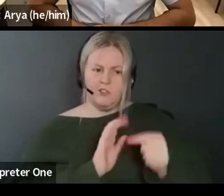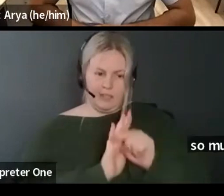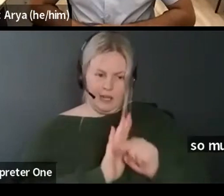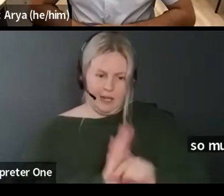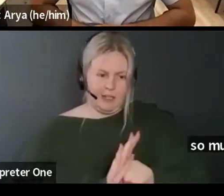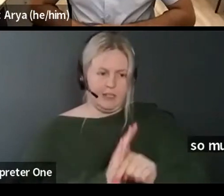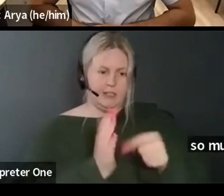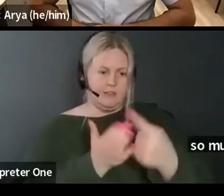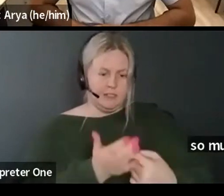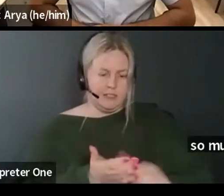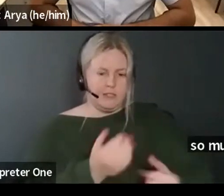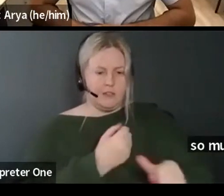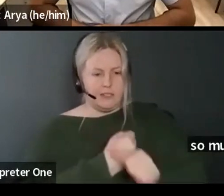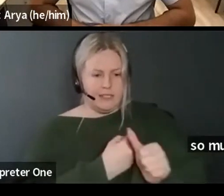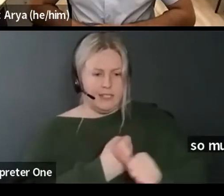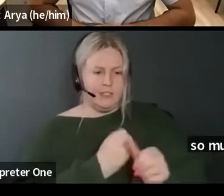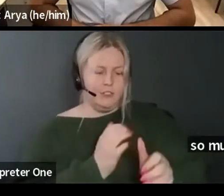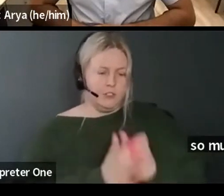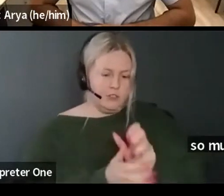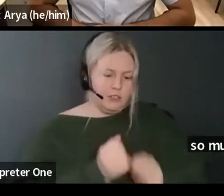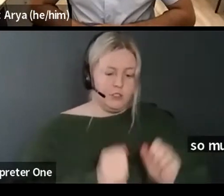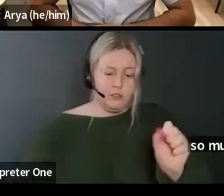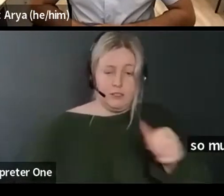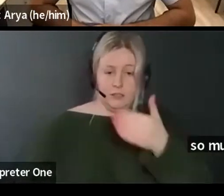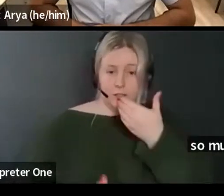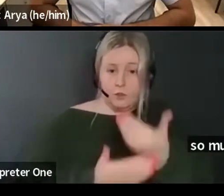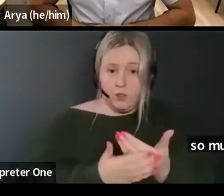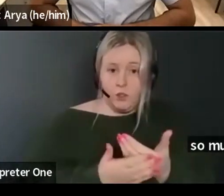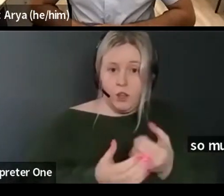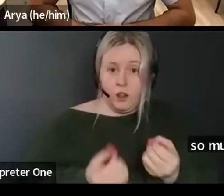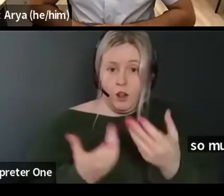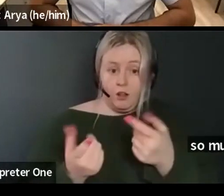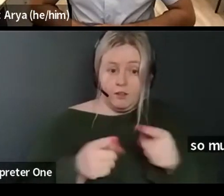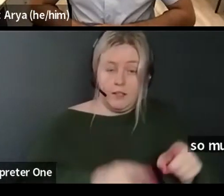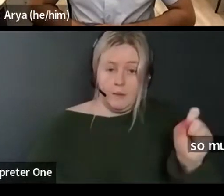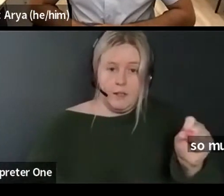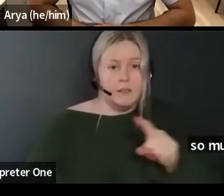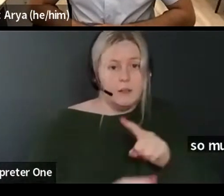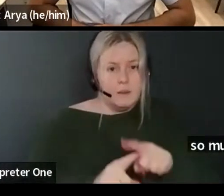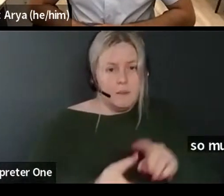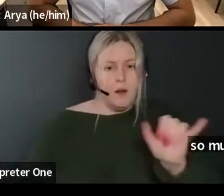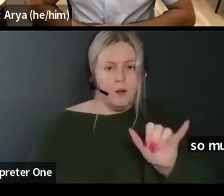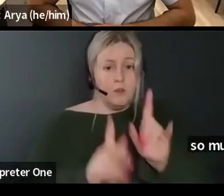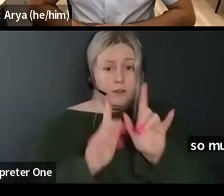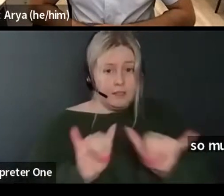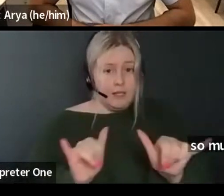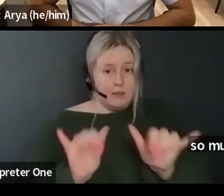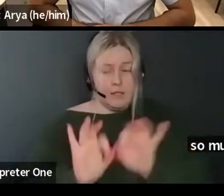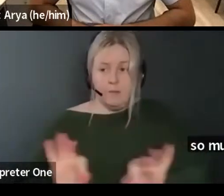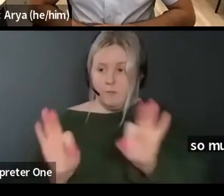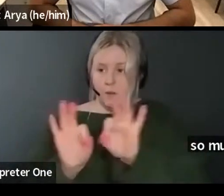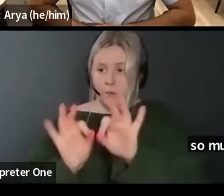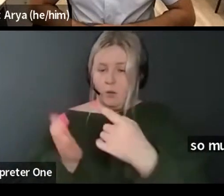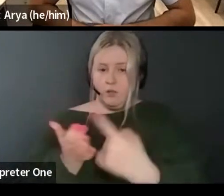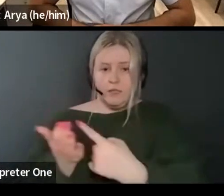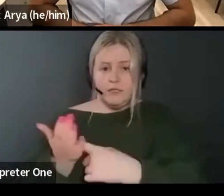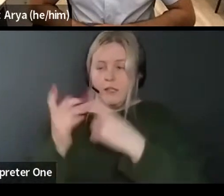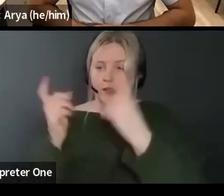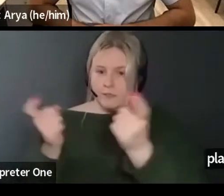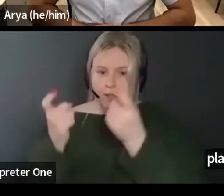focusing on the harm, and for good reason. There's a lot of that happening. But I think we can also, while doing that, hold a lot of space to